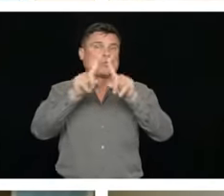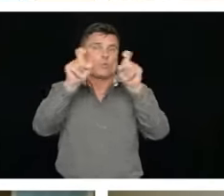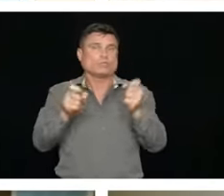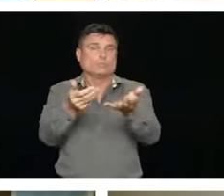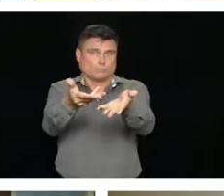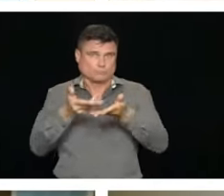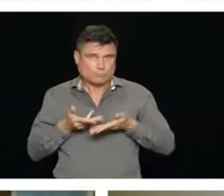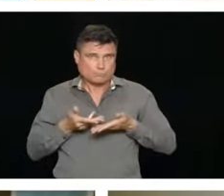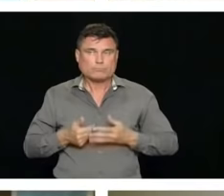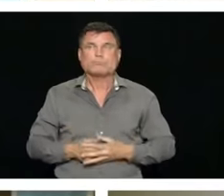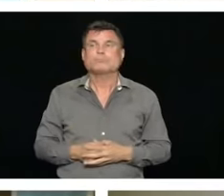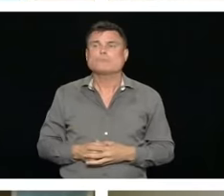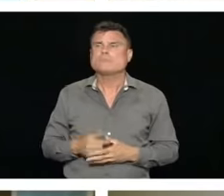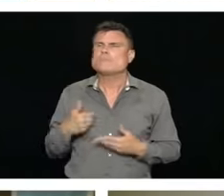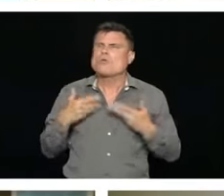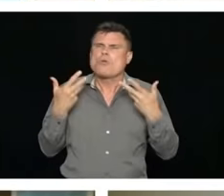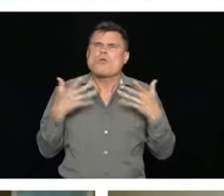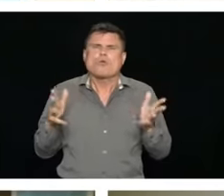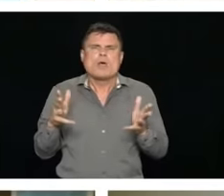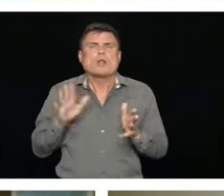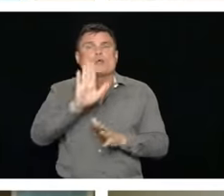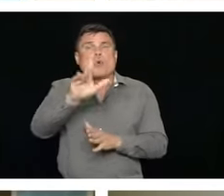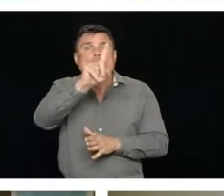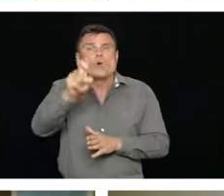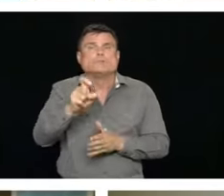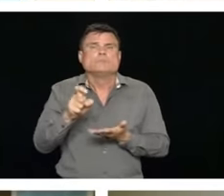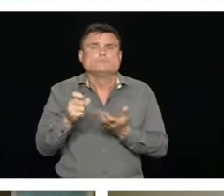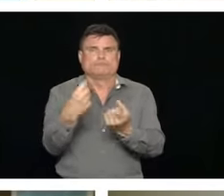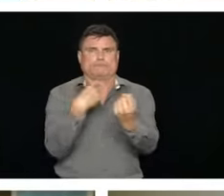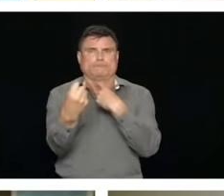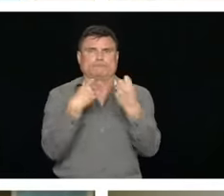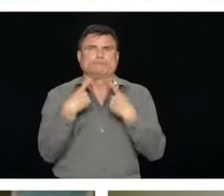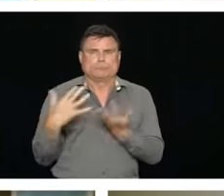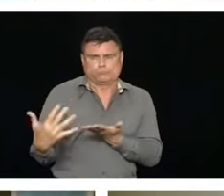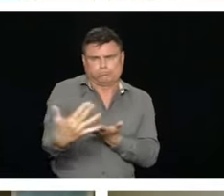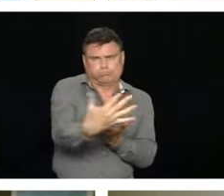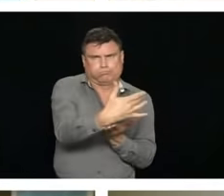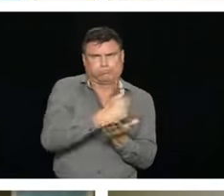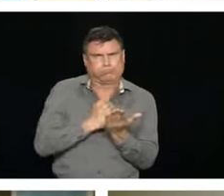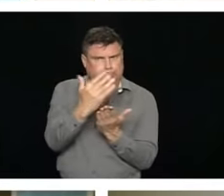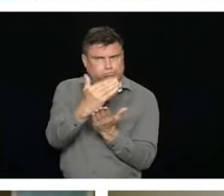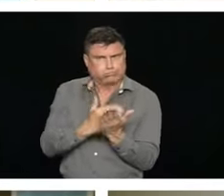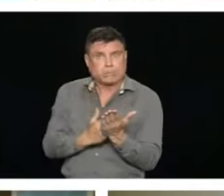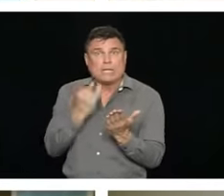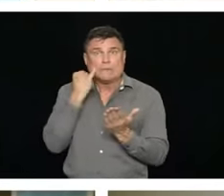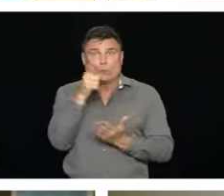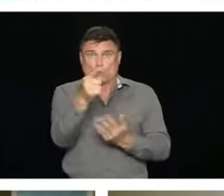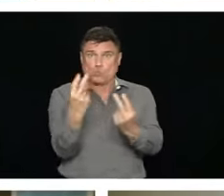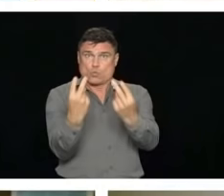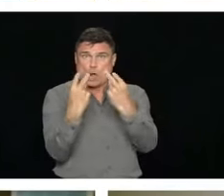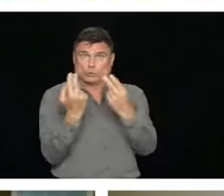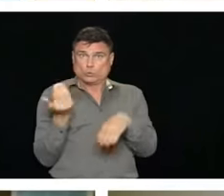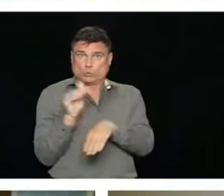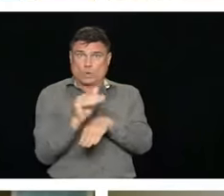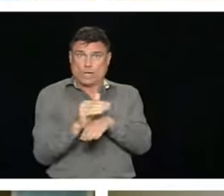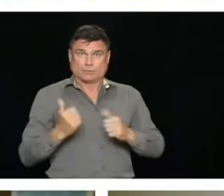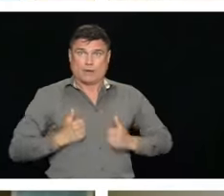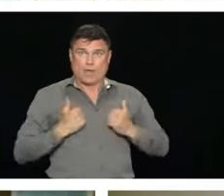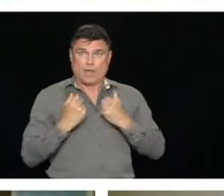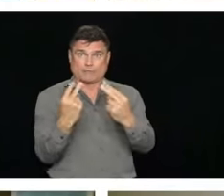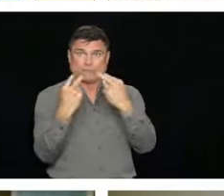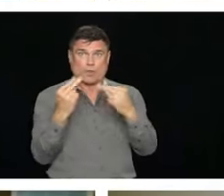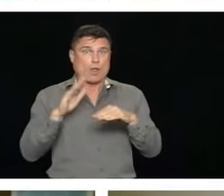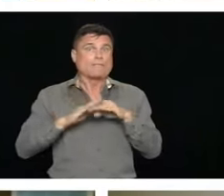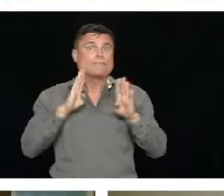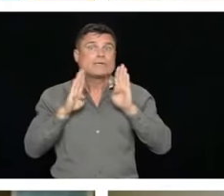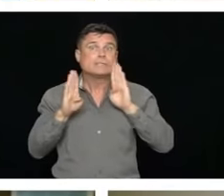in the comments section of the live event here on Facebook. Over the last few days, we've received hundreds of questions. We have organized